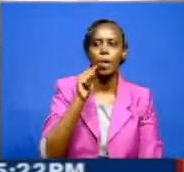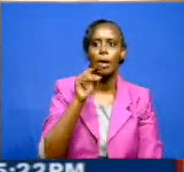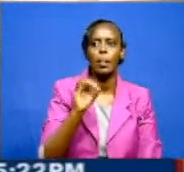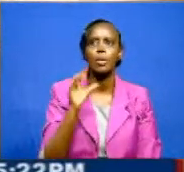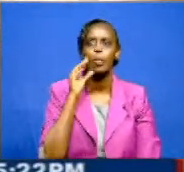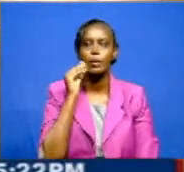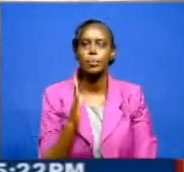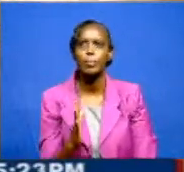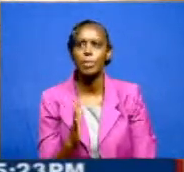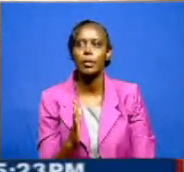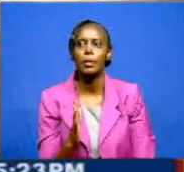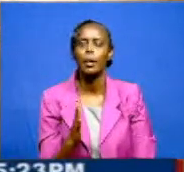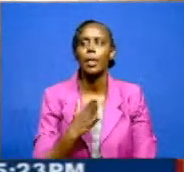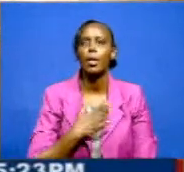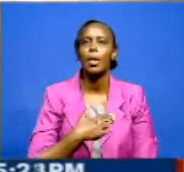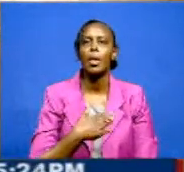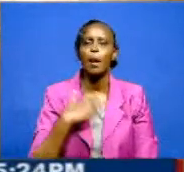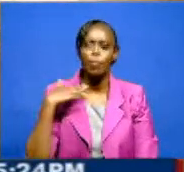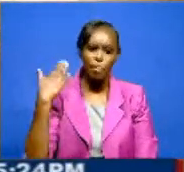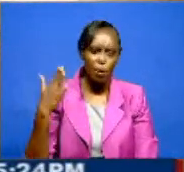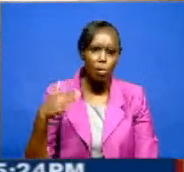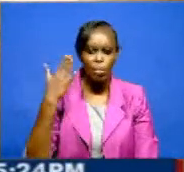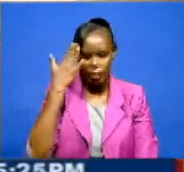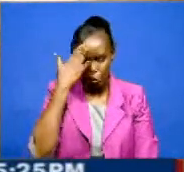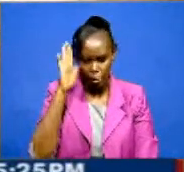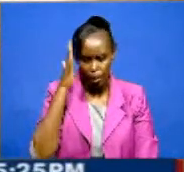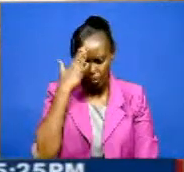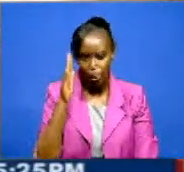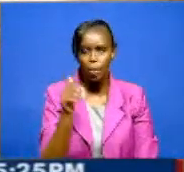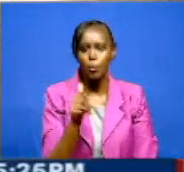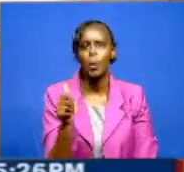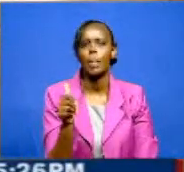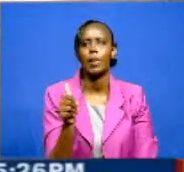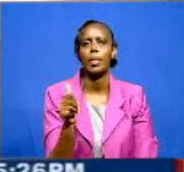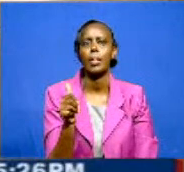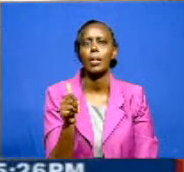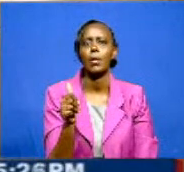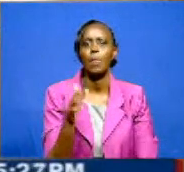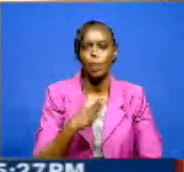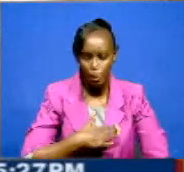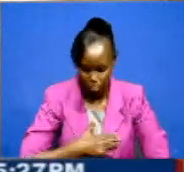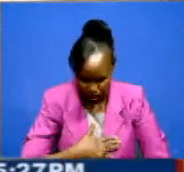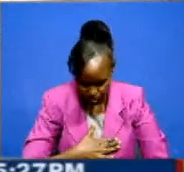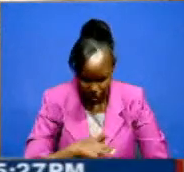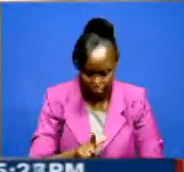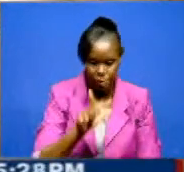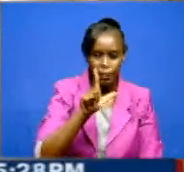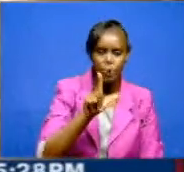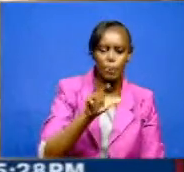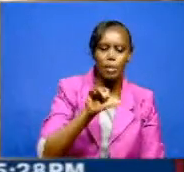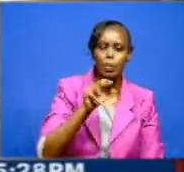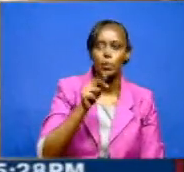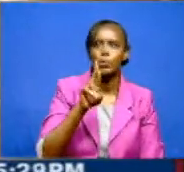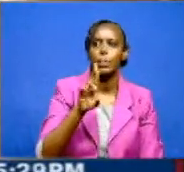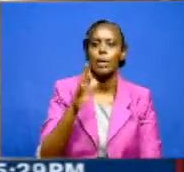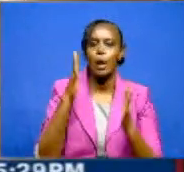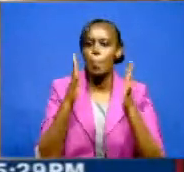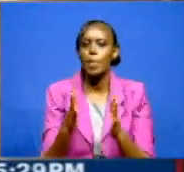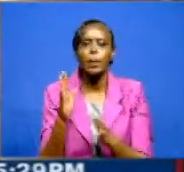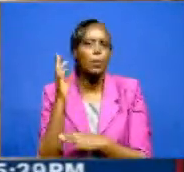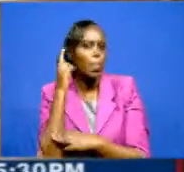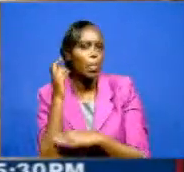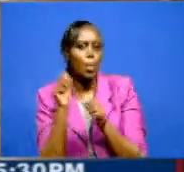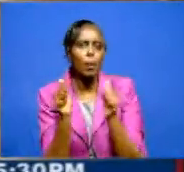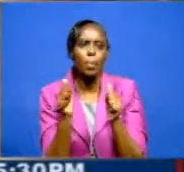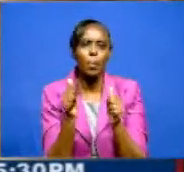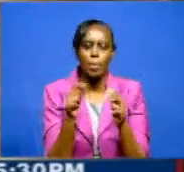Mr. Speaker, I have always known Senator Linturi as somebody who listens keenly. I began